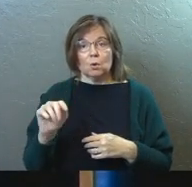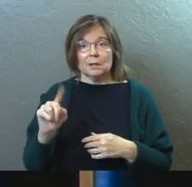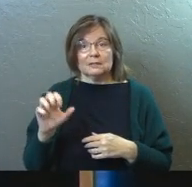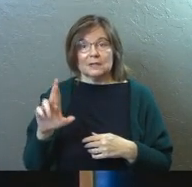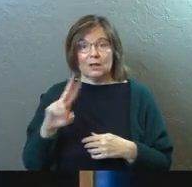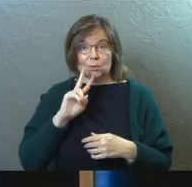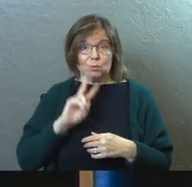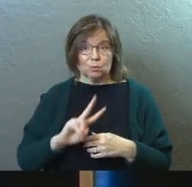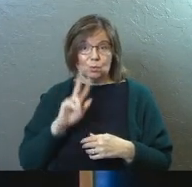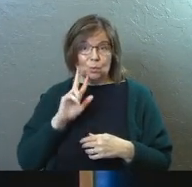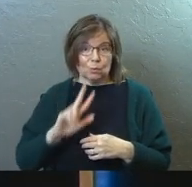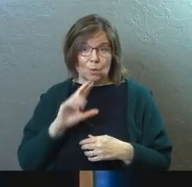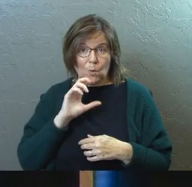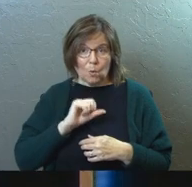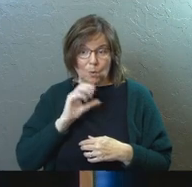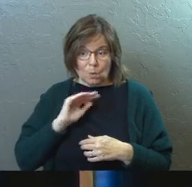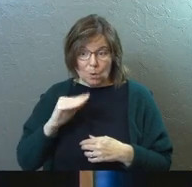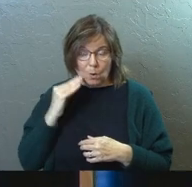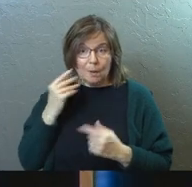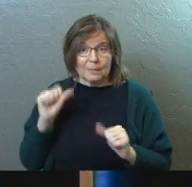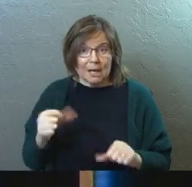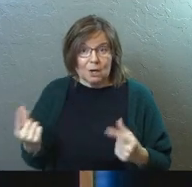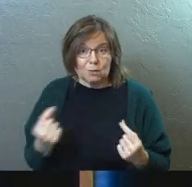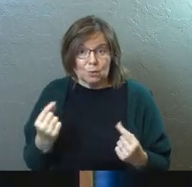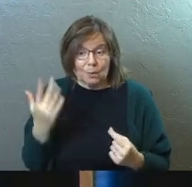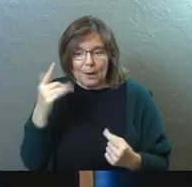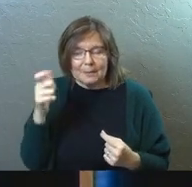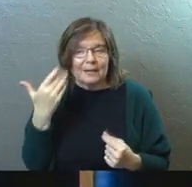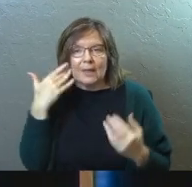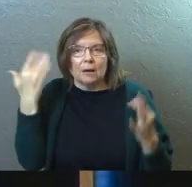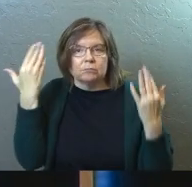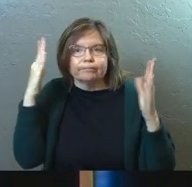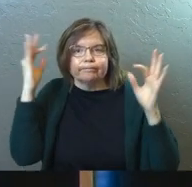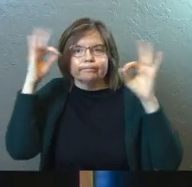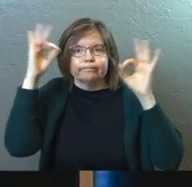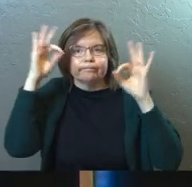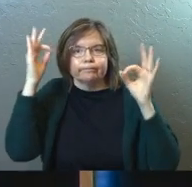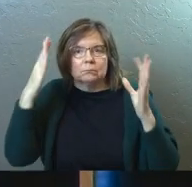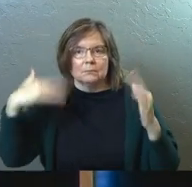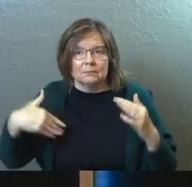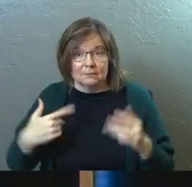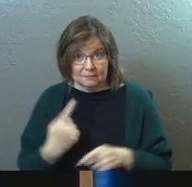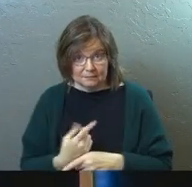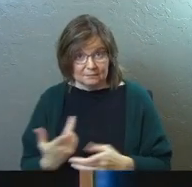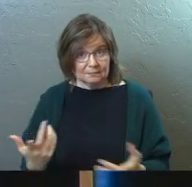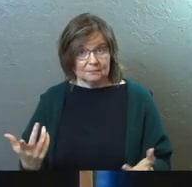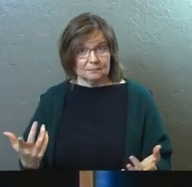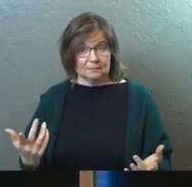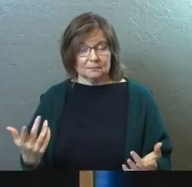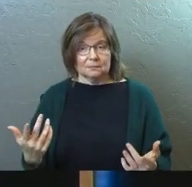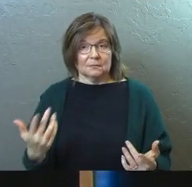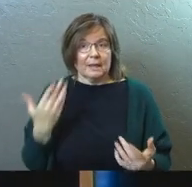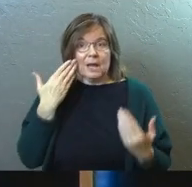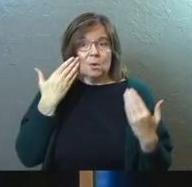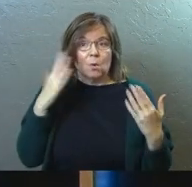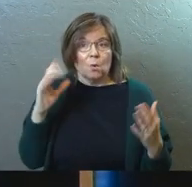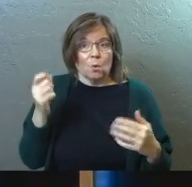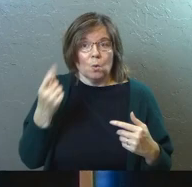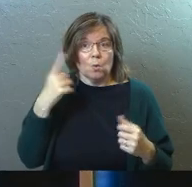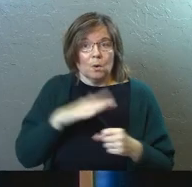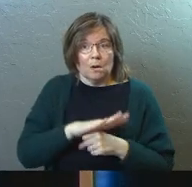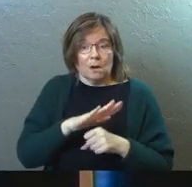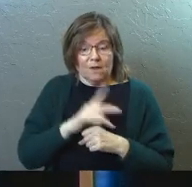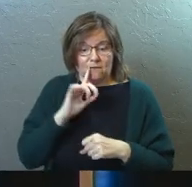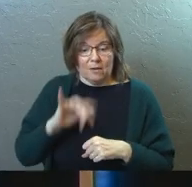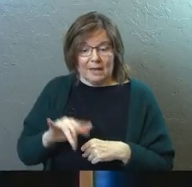toddler at home can get away with because they don't know anything. Amen? They just don't know